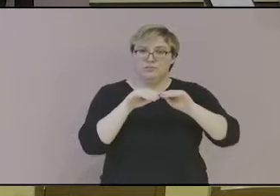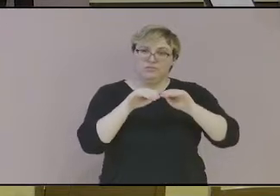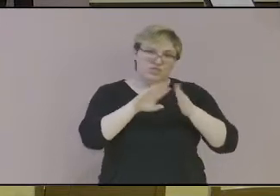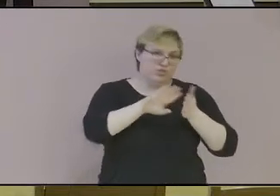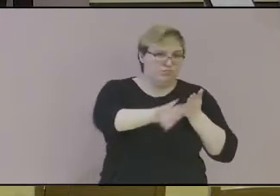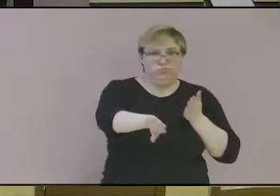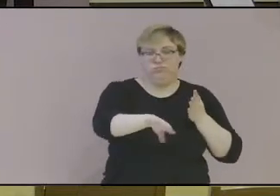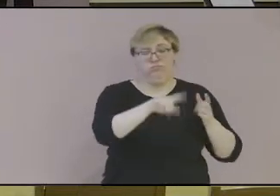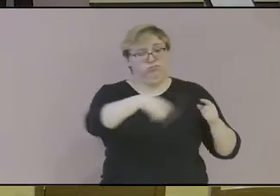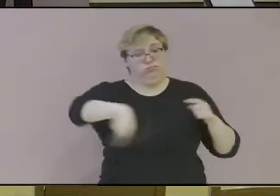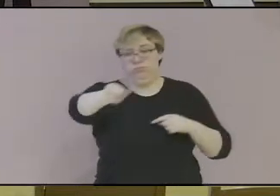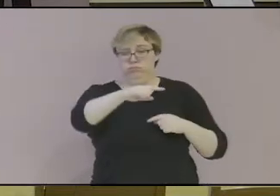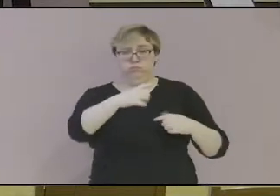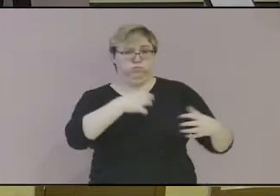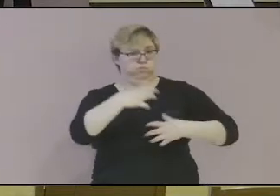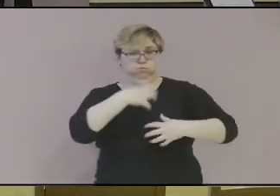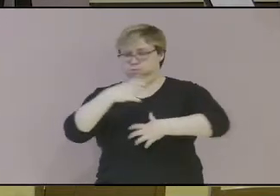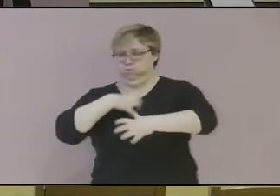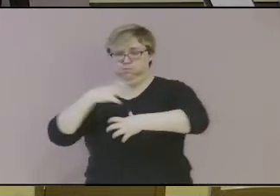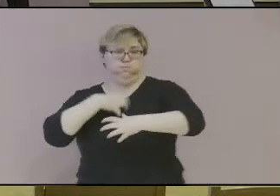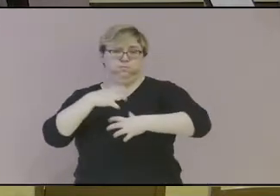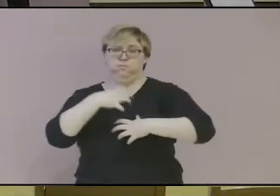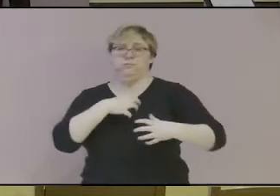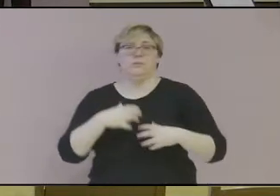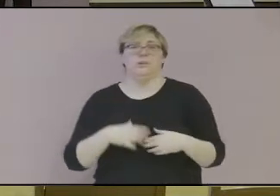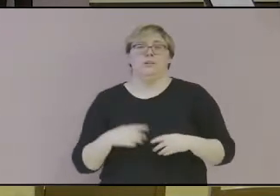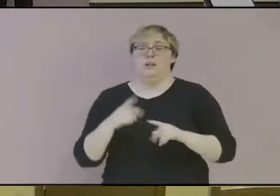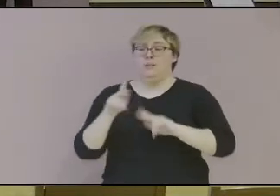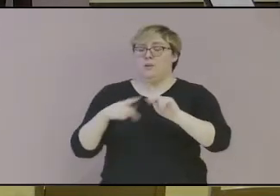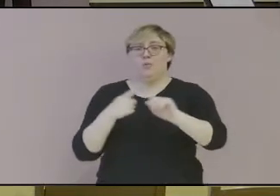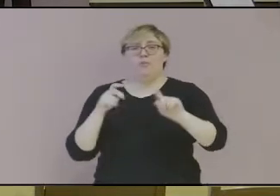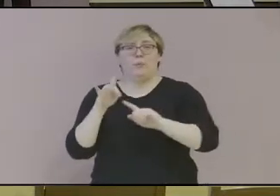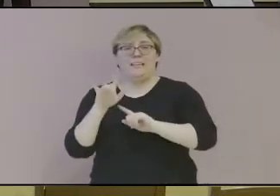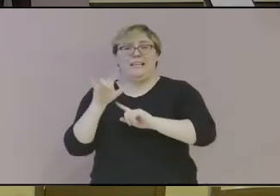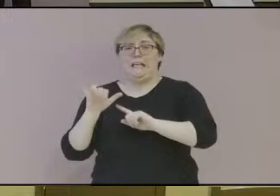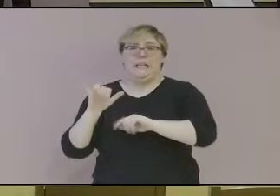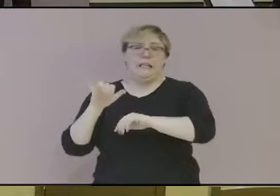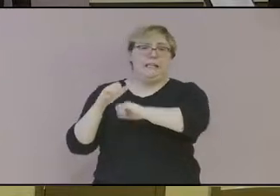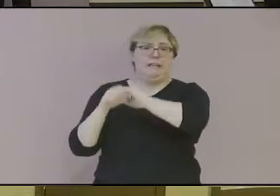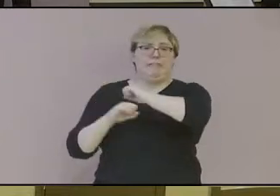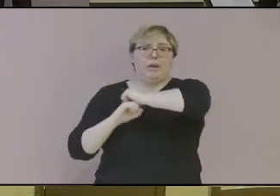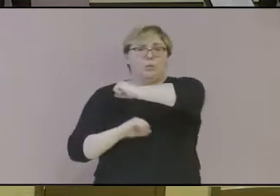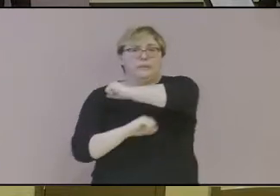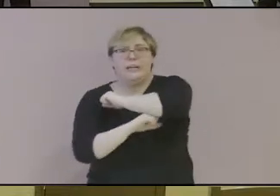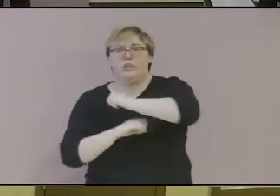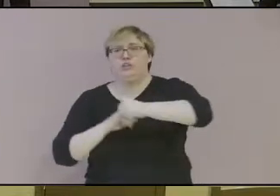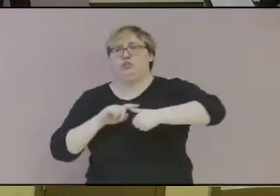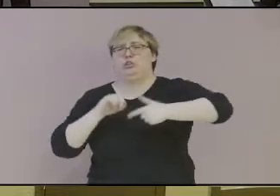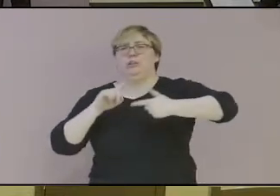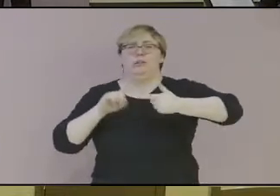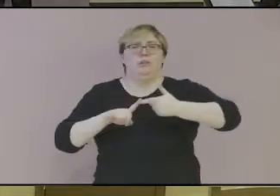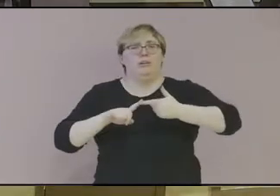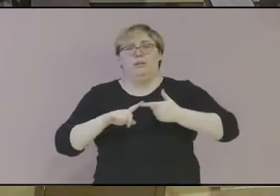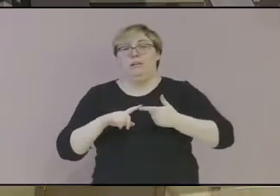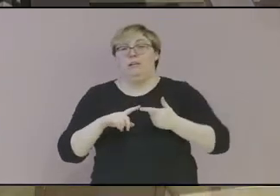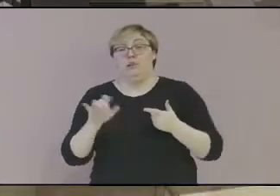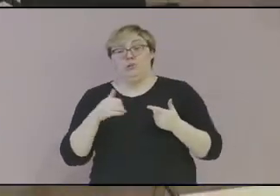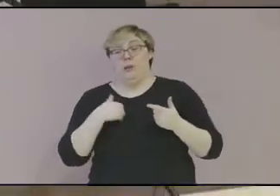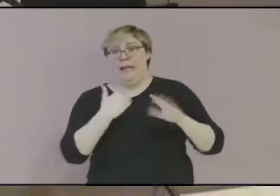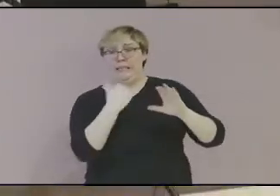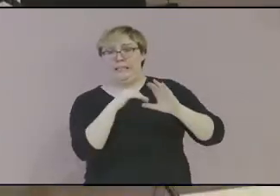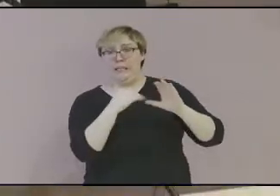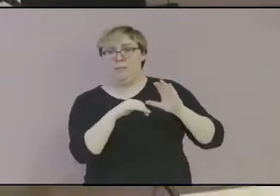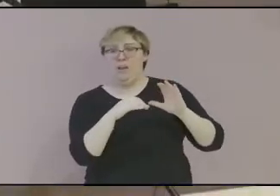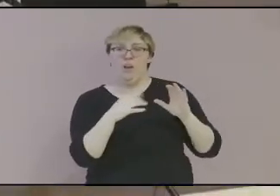Foundation, people wrote into the task force and also to the Department of Health. Also, the working group had an email hotline to explain